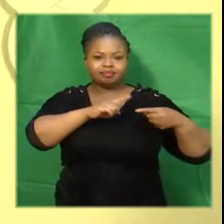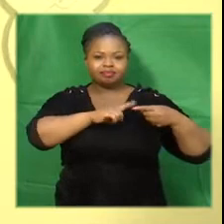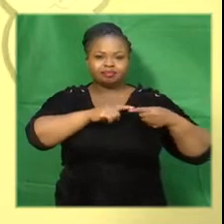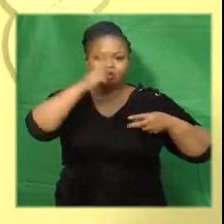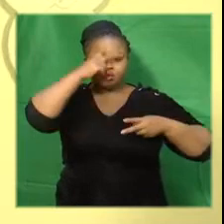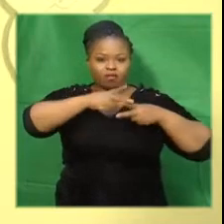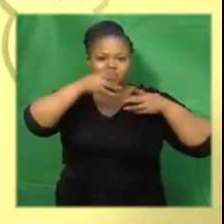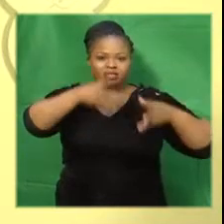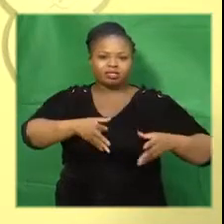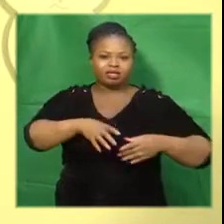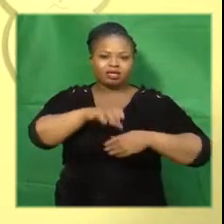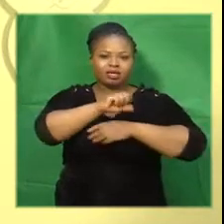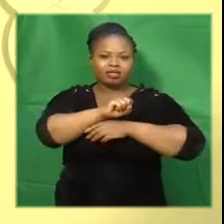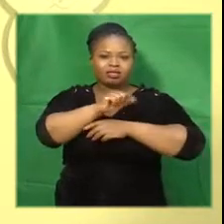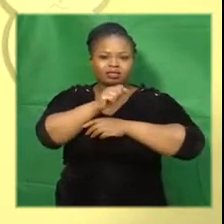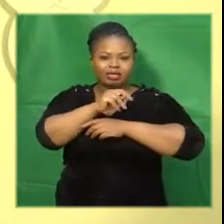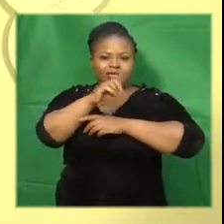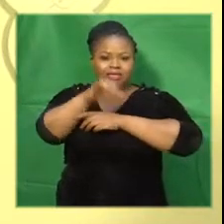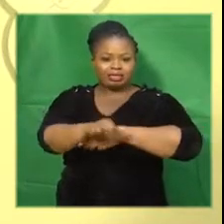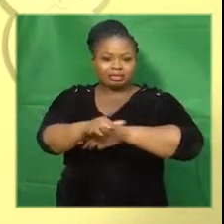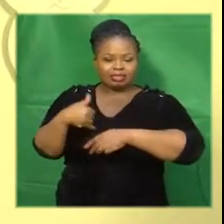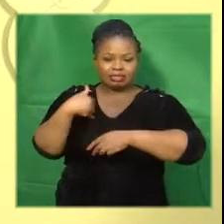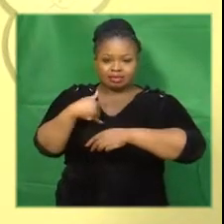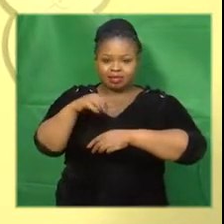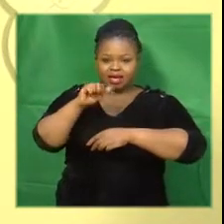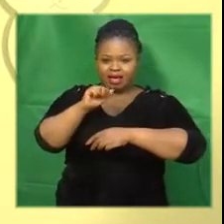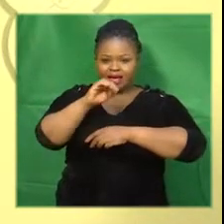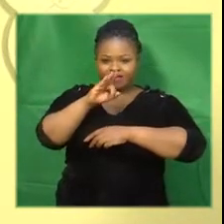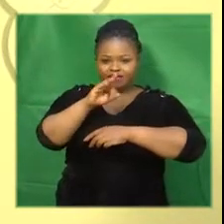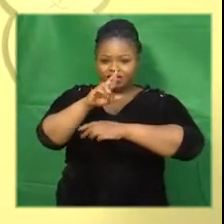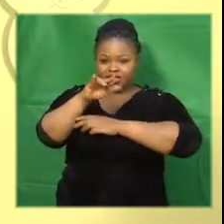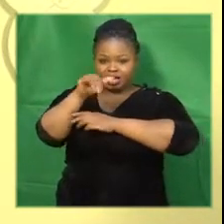Professor Sandy Africa, who will chair this panel,